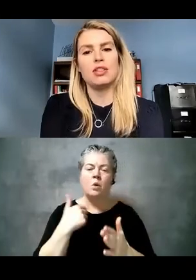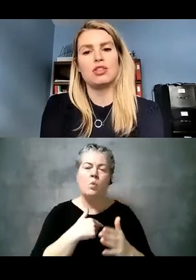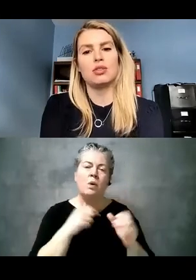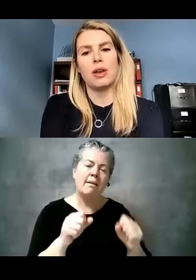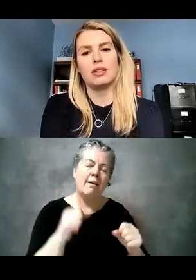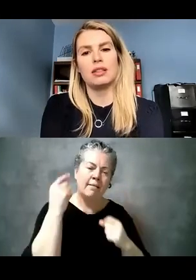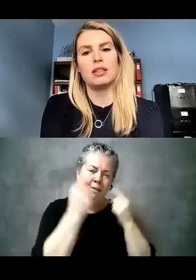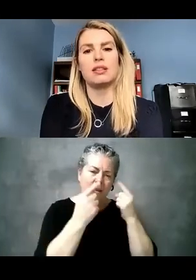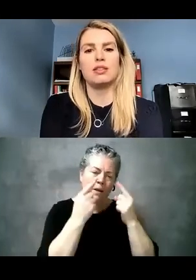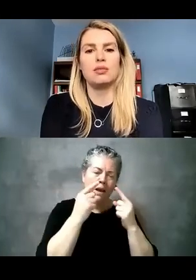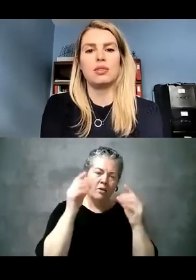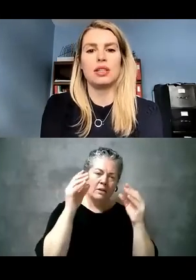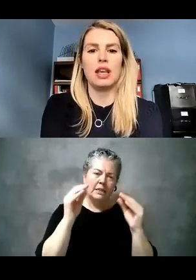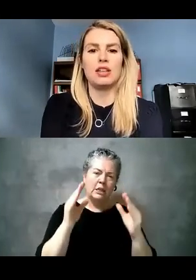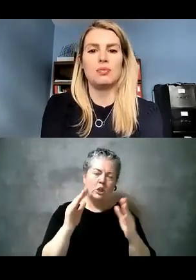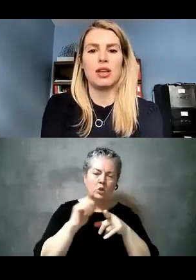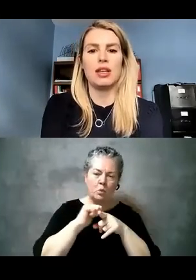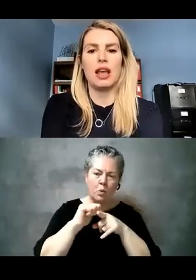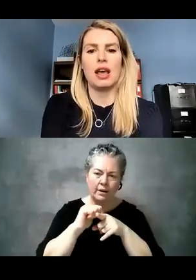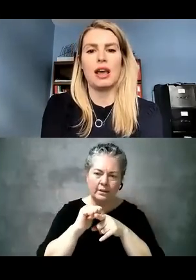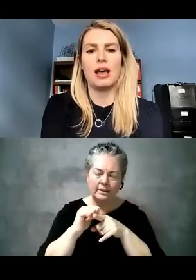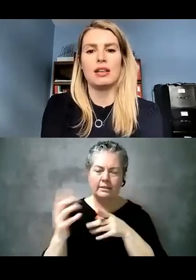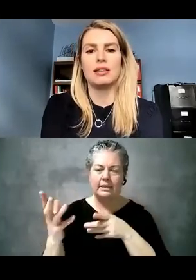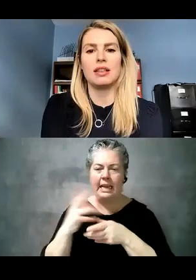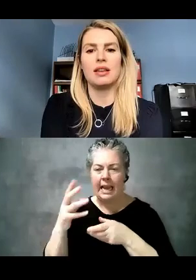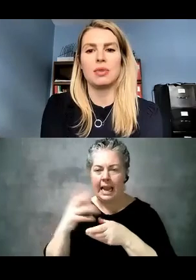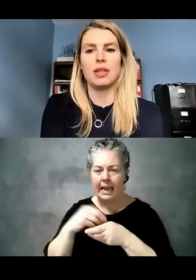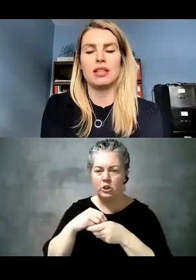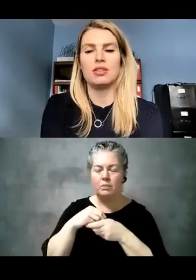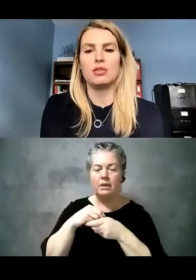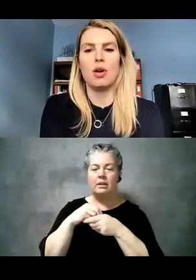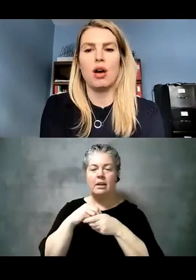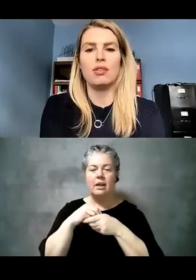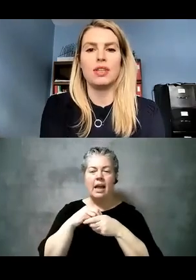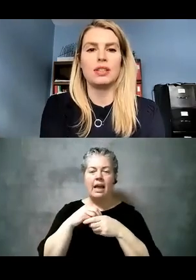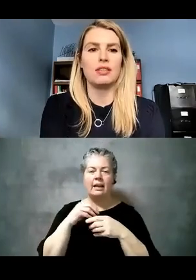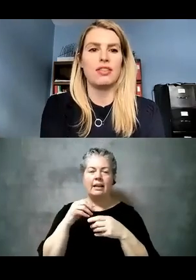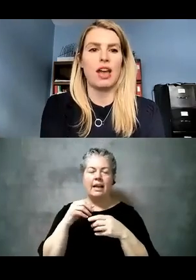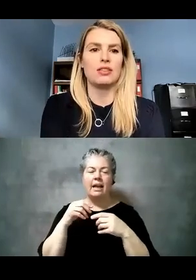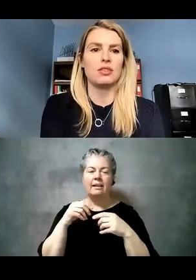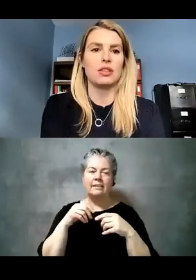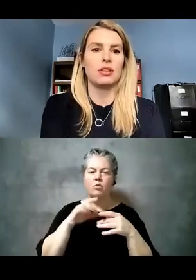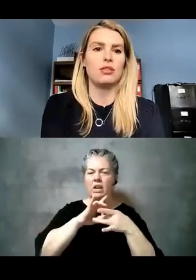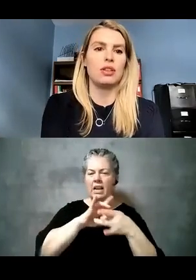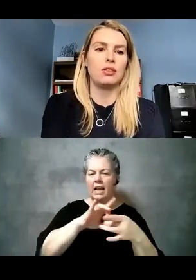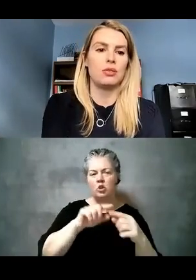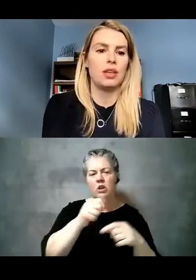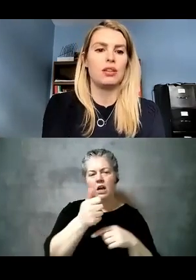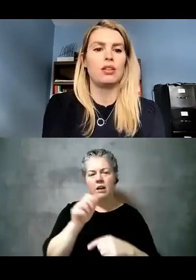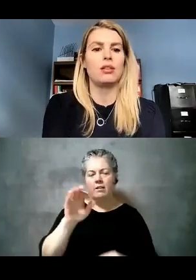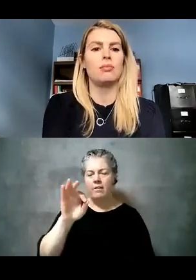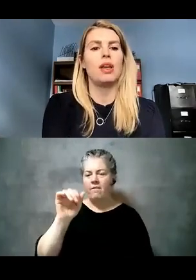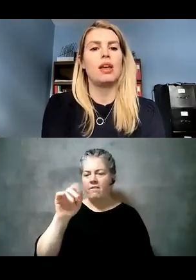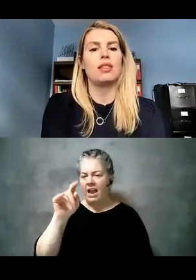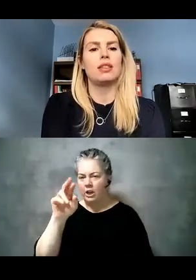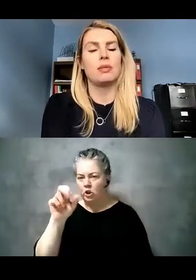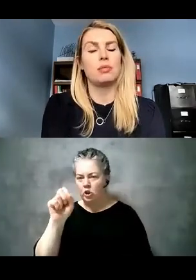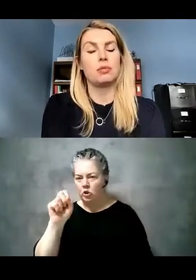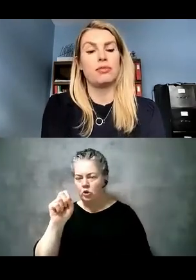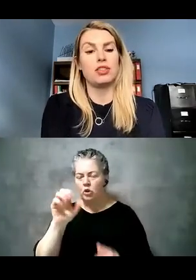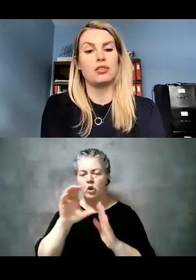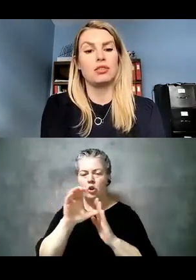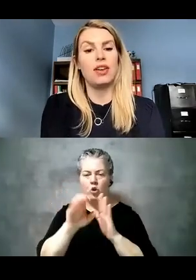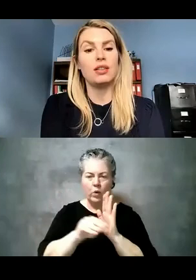about teachers' practices and students' engagement as it relates to all of these other factors, including the curriculum, the type